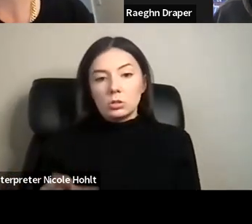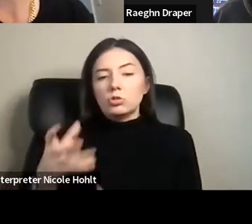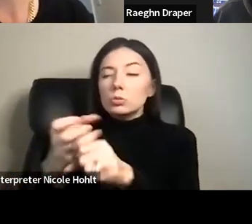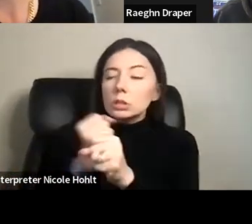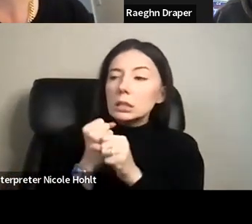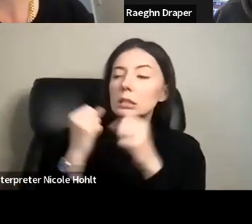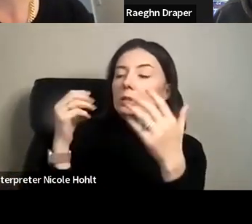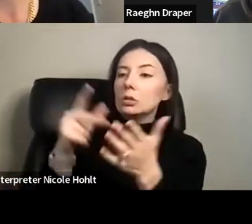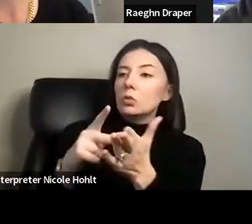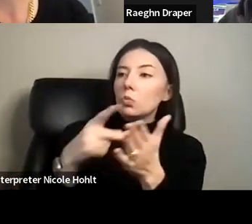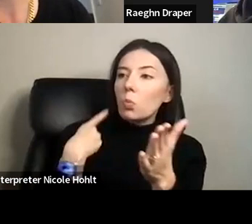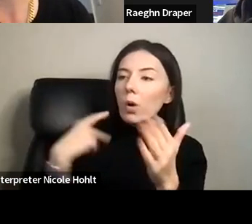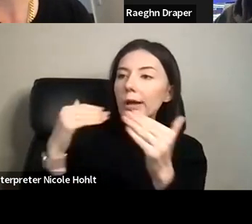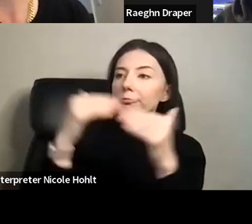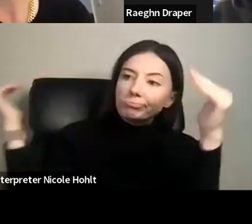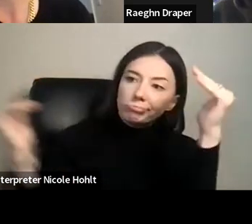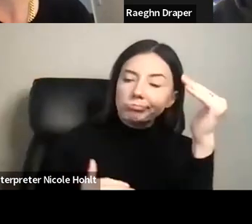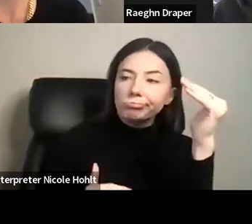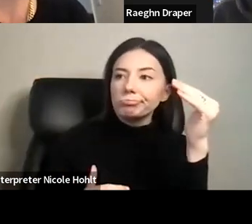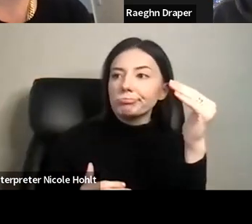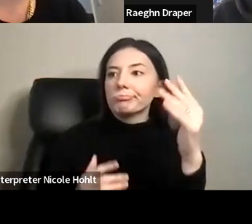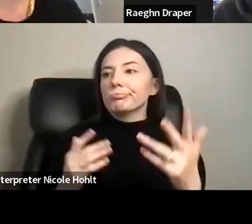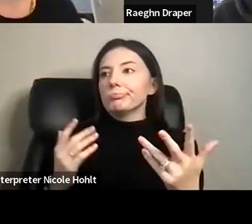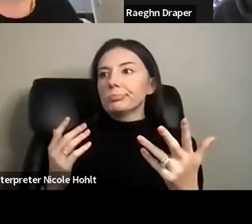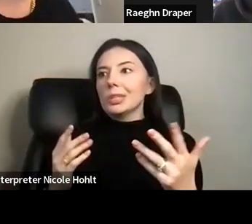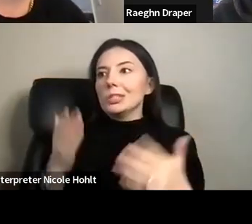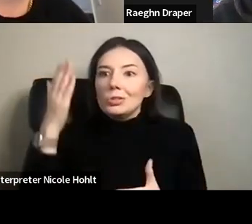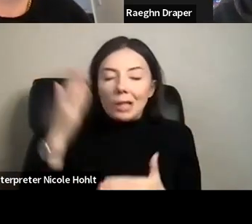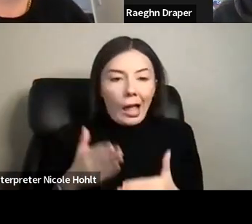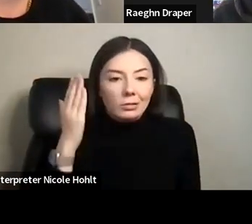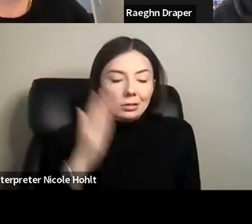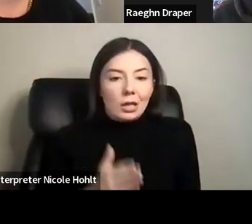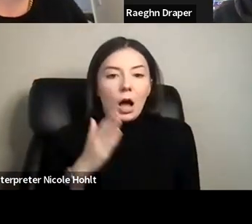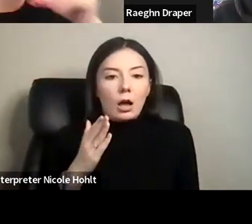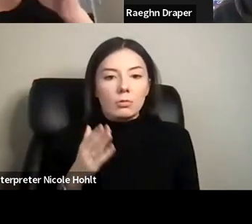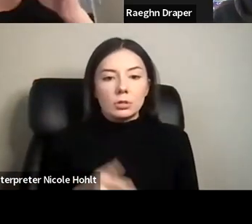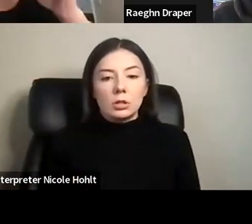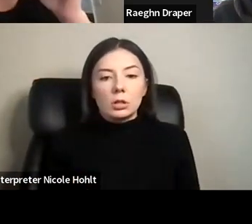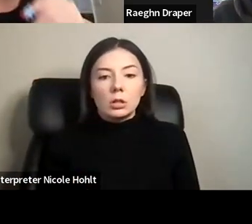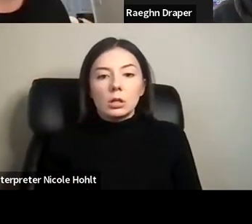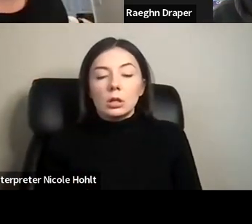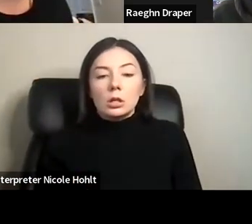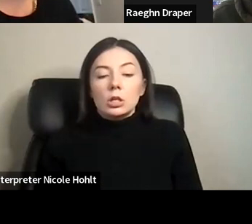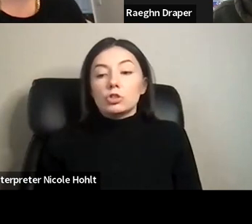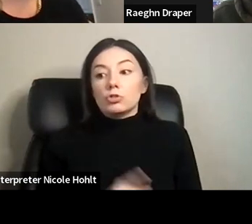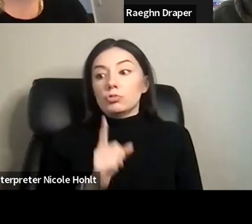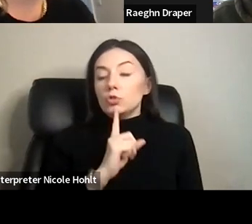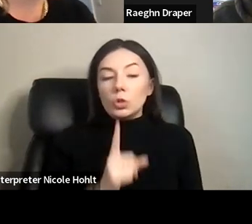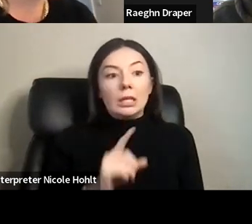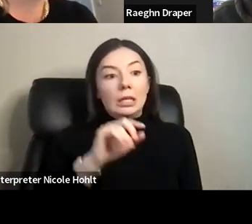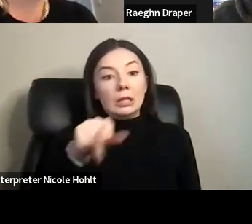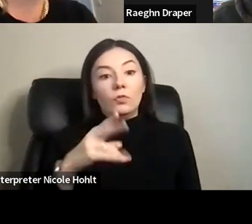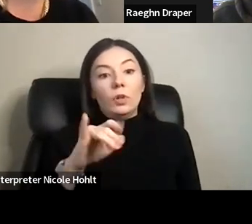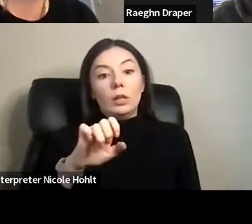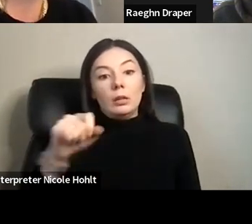wage disparity, to end wage disparity, period, from the fight that Philip A. Randolph started.